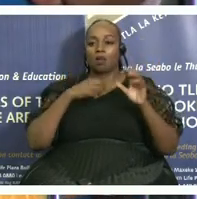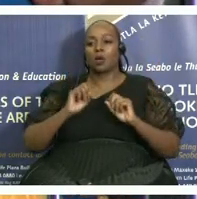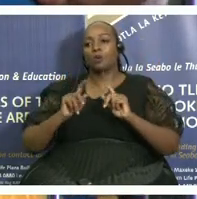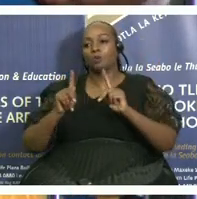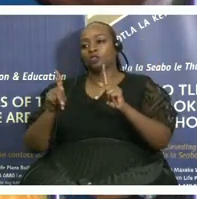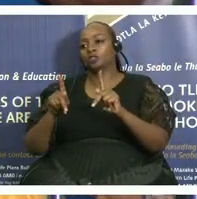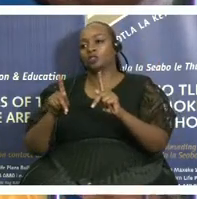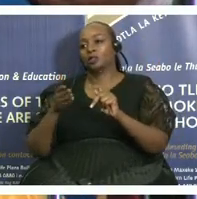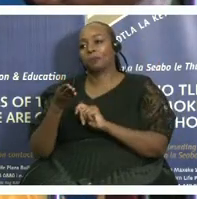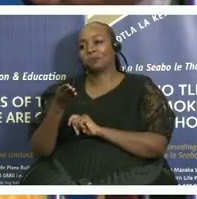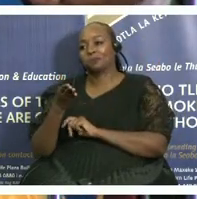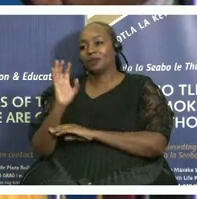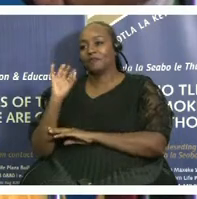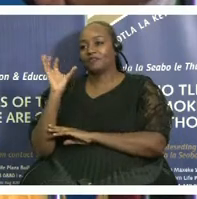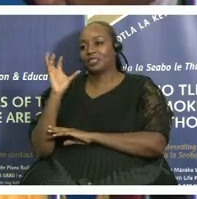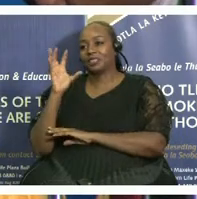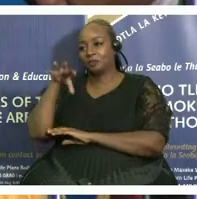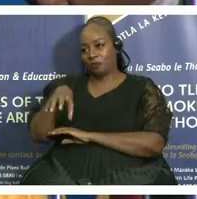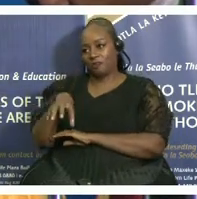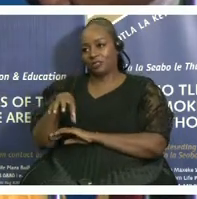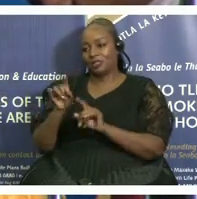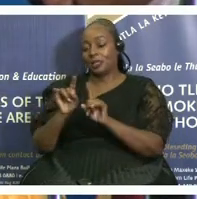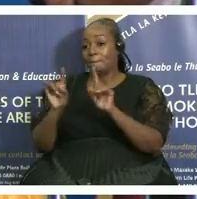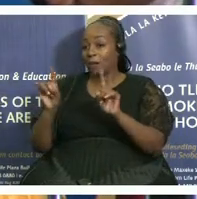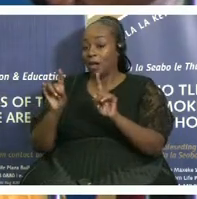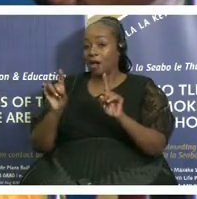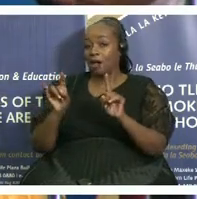provinceng ya Freistata. Empa